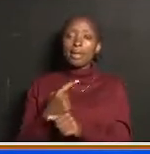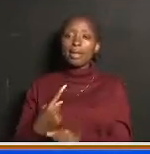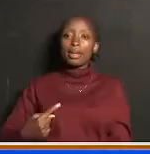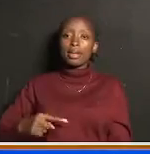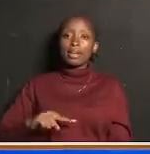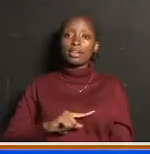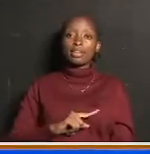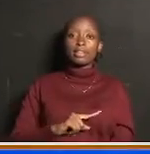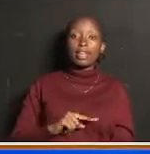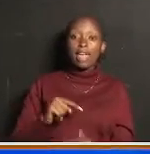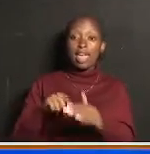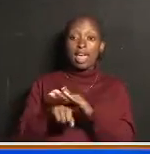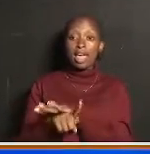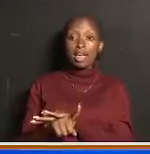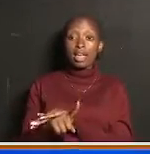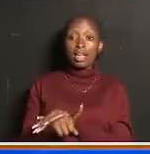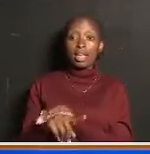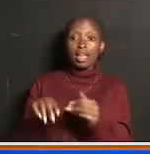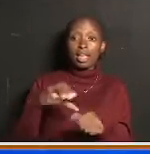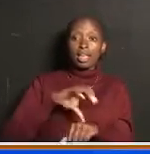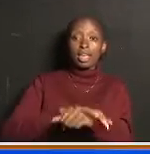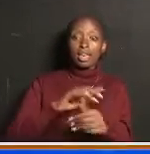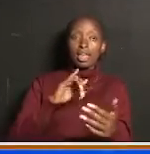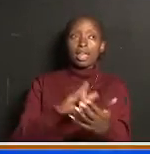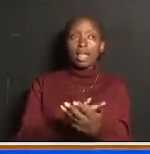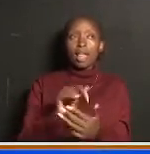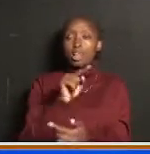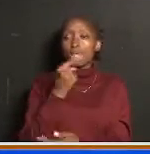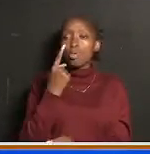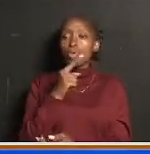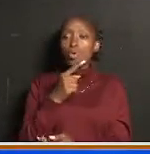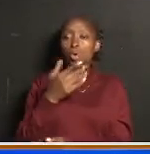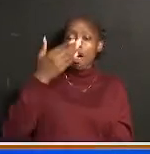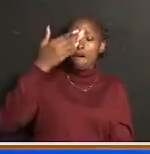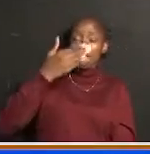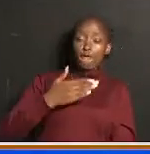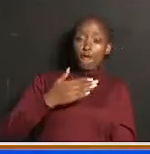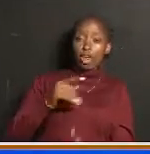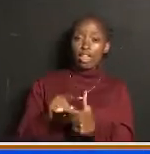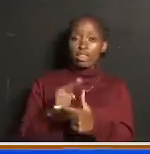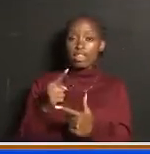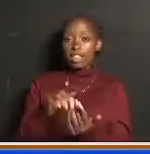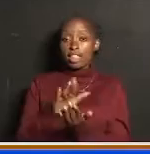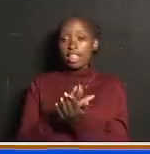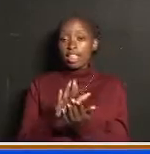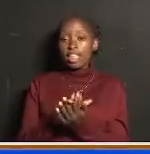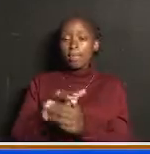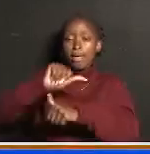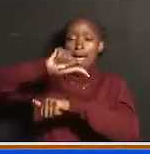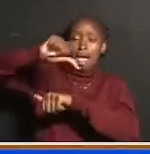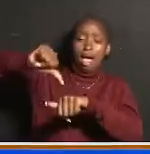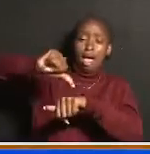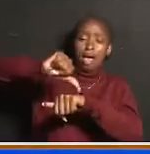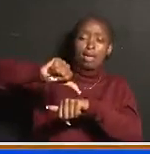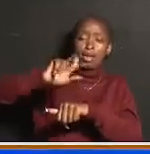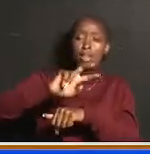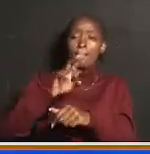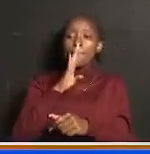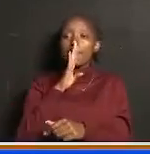kwamba wale tunaweka mbele katika madhabahu wamezieka mbele sana mpaka zimekuwa kama shetani. Bwana